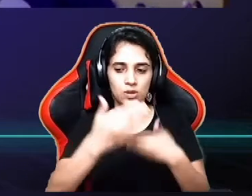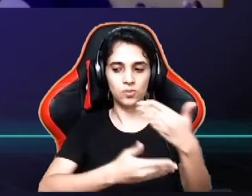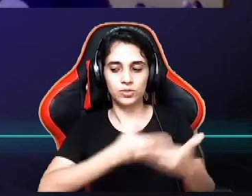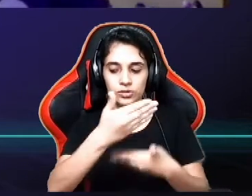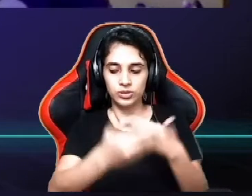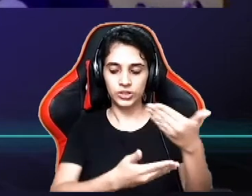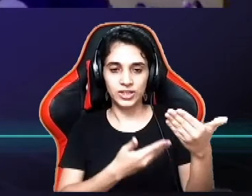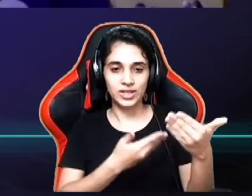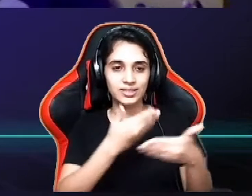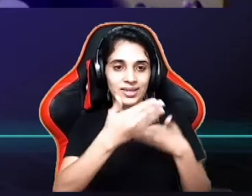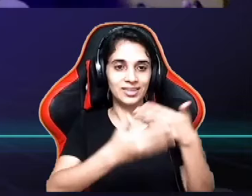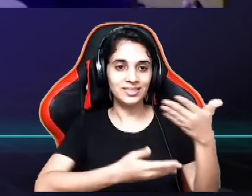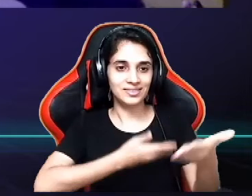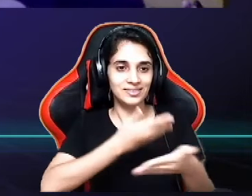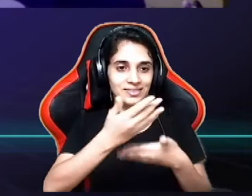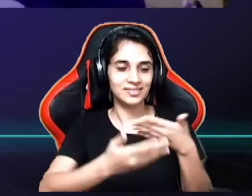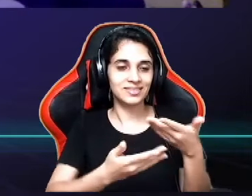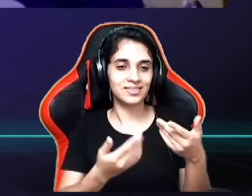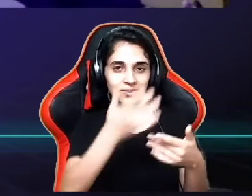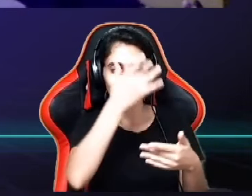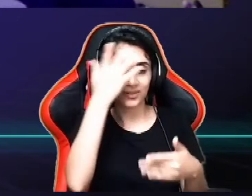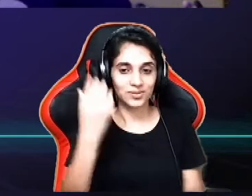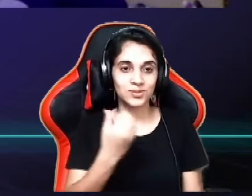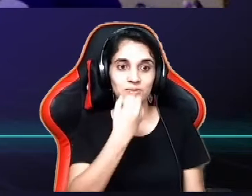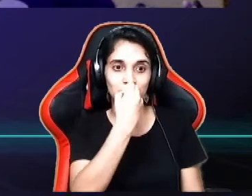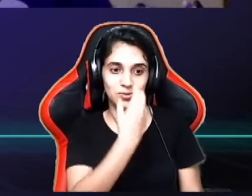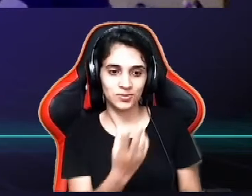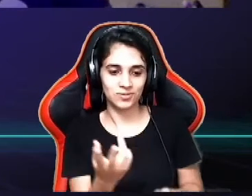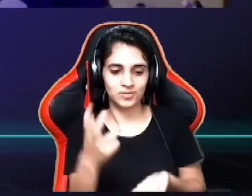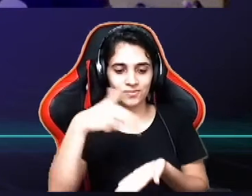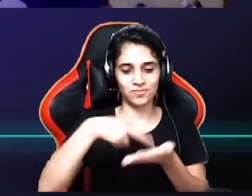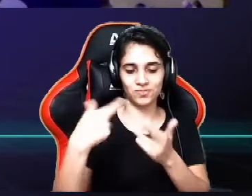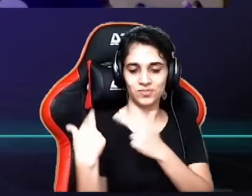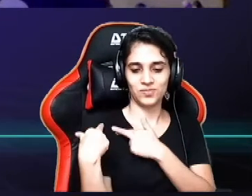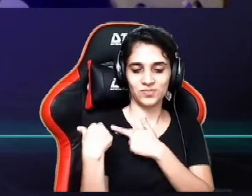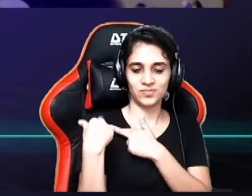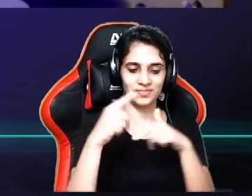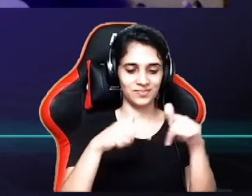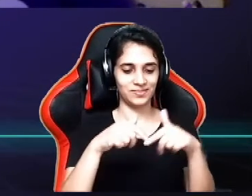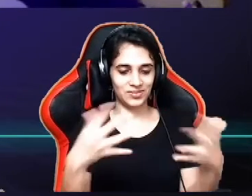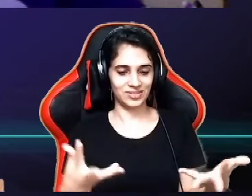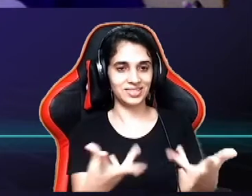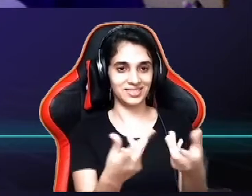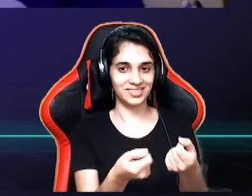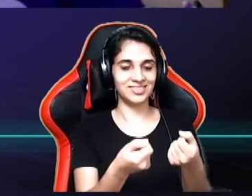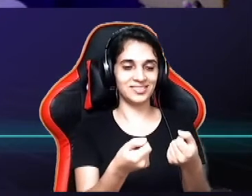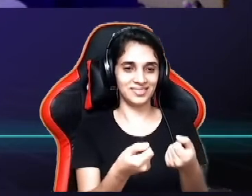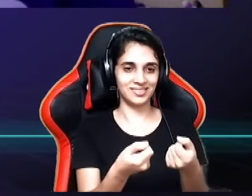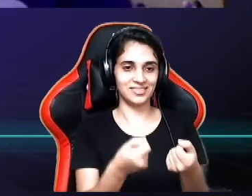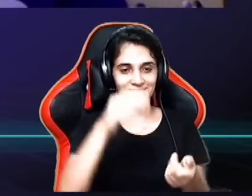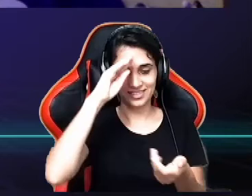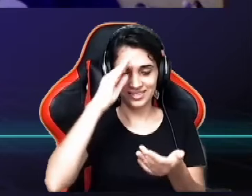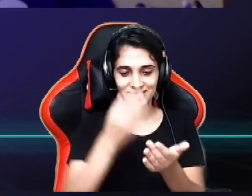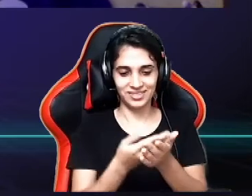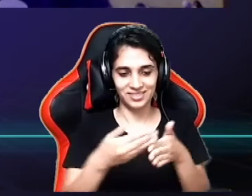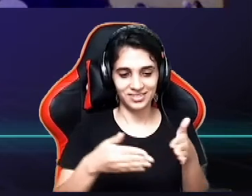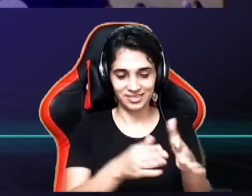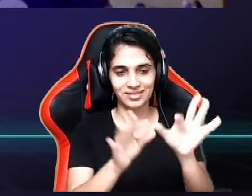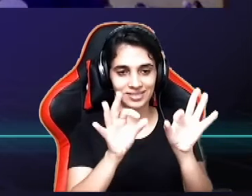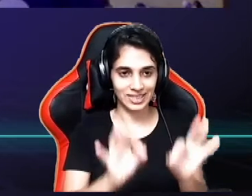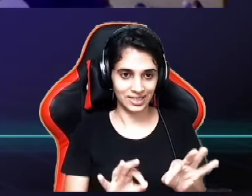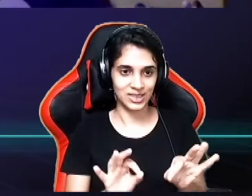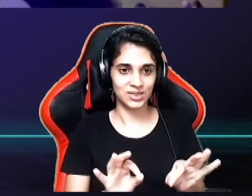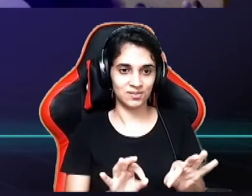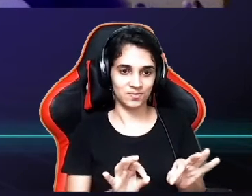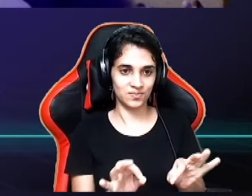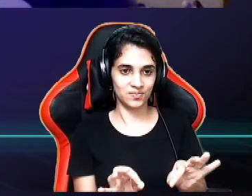Loud. We share that with Monomyto as well. Good people who are there to produce quality products, and we think that's the right